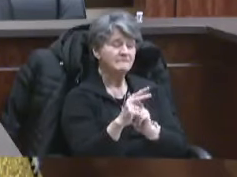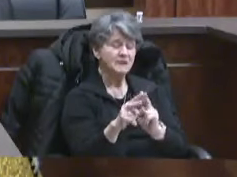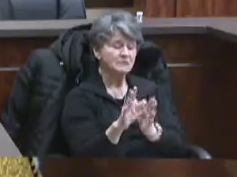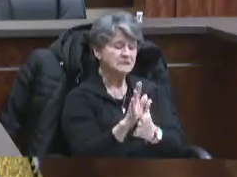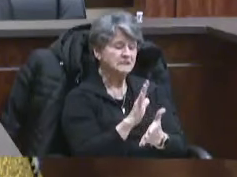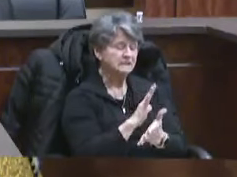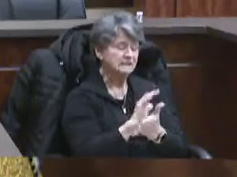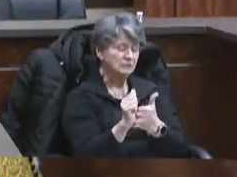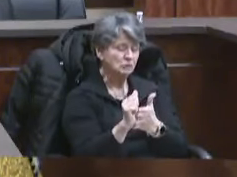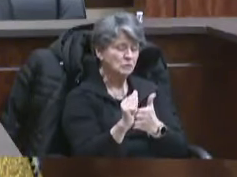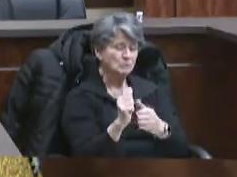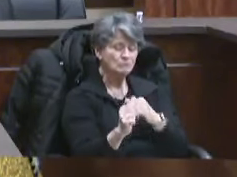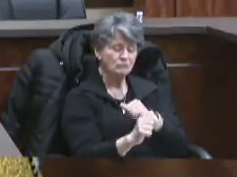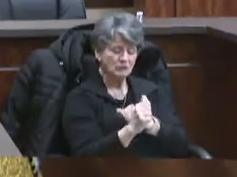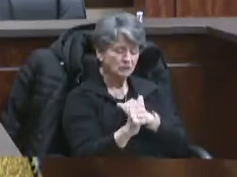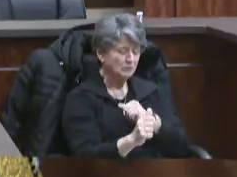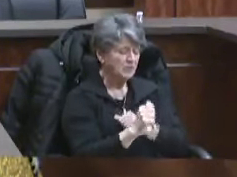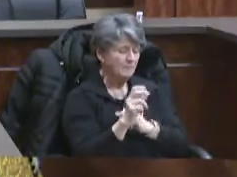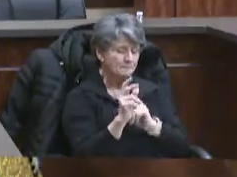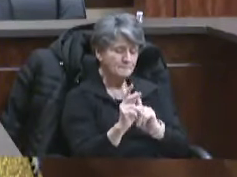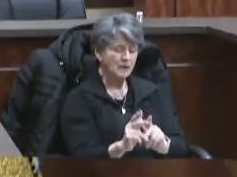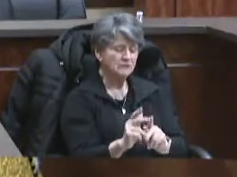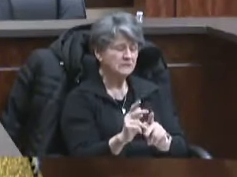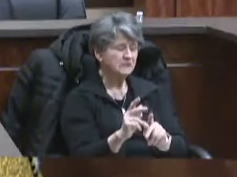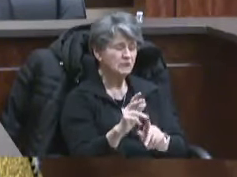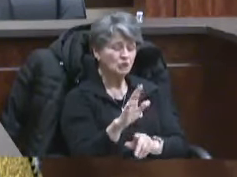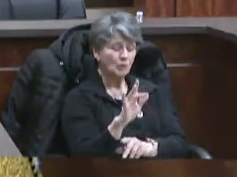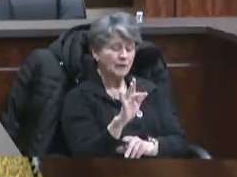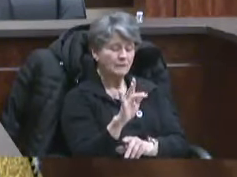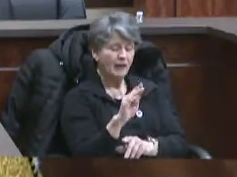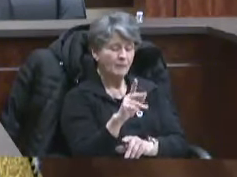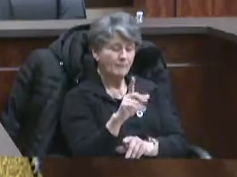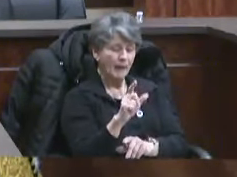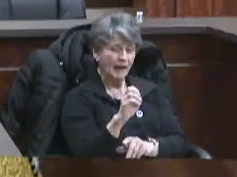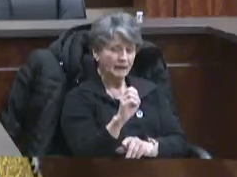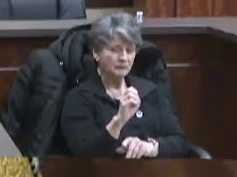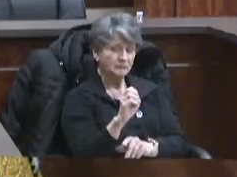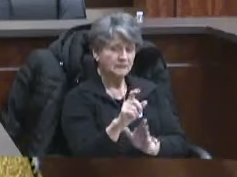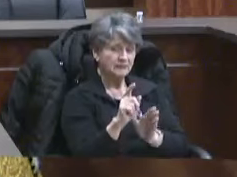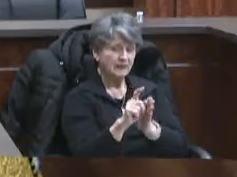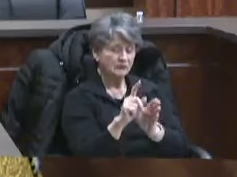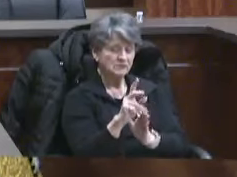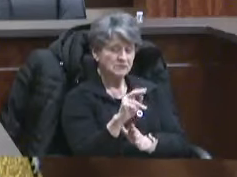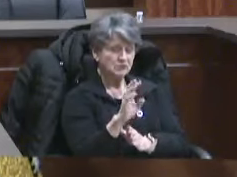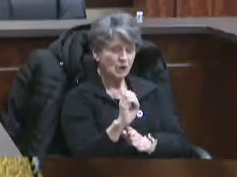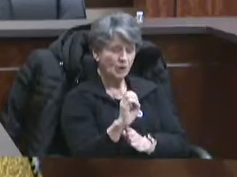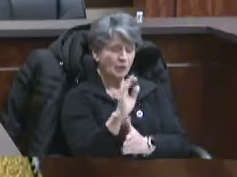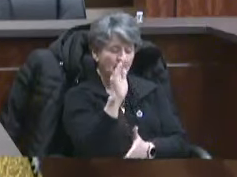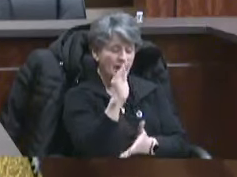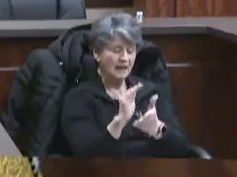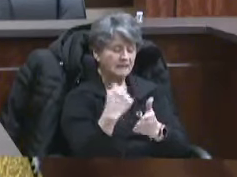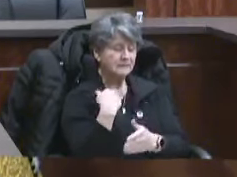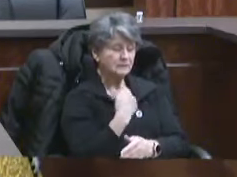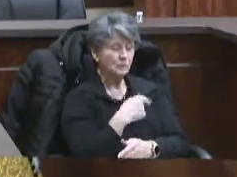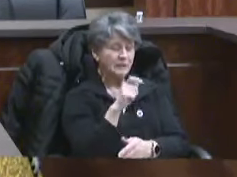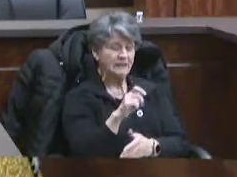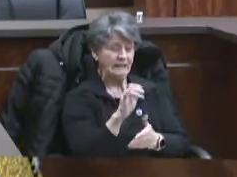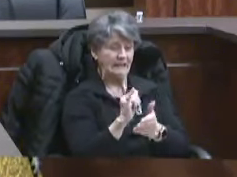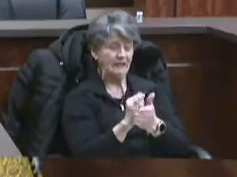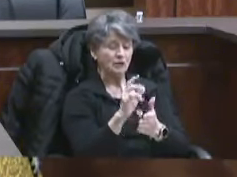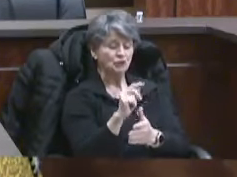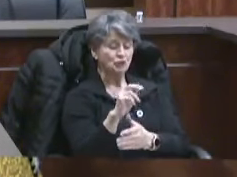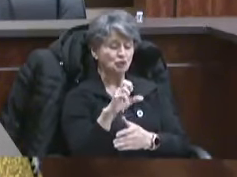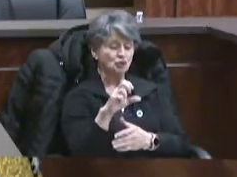up on Sandy Spring Road on a 25-mile-per-hour zone, the less we have to have those garbage trucks